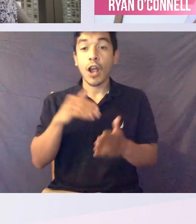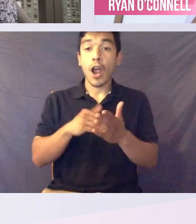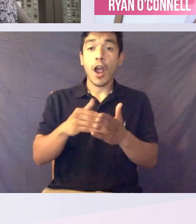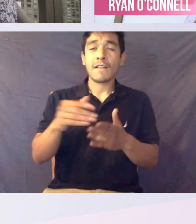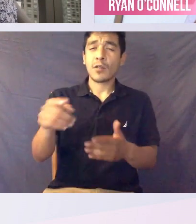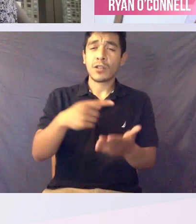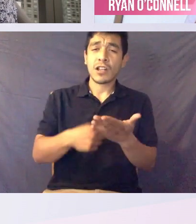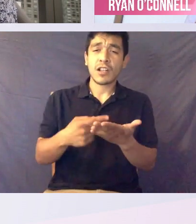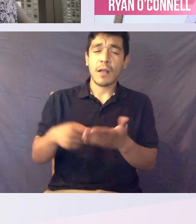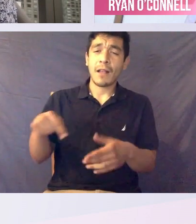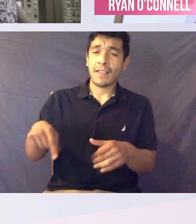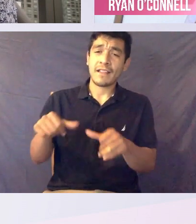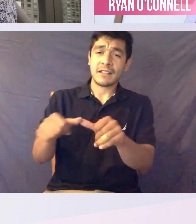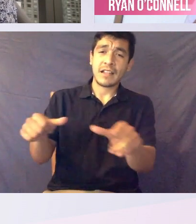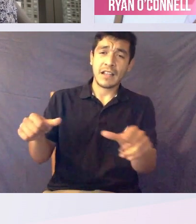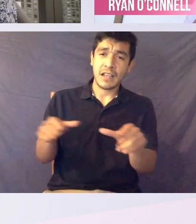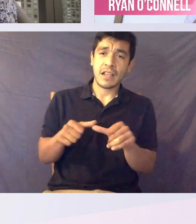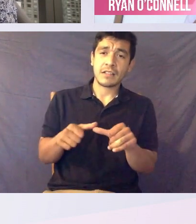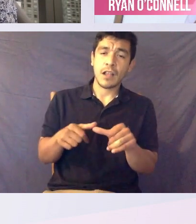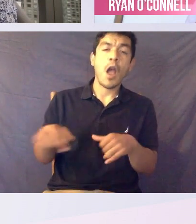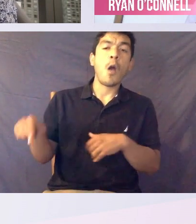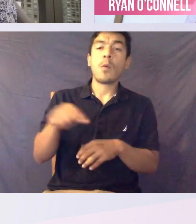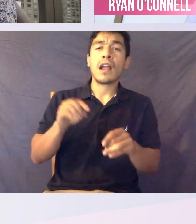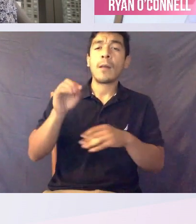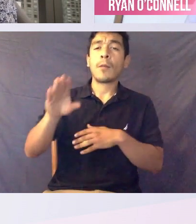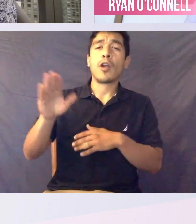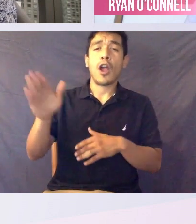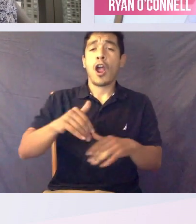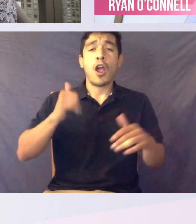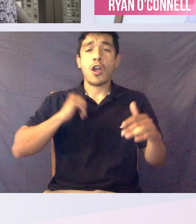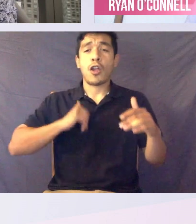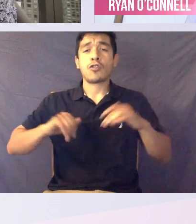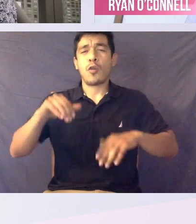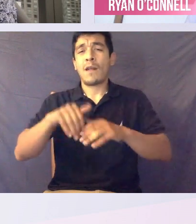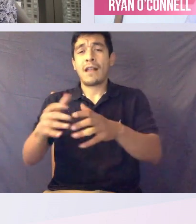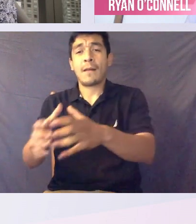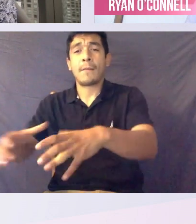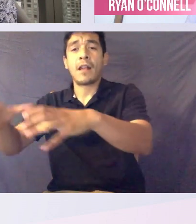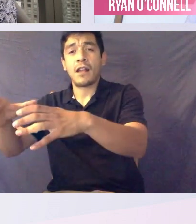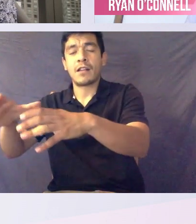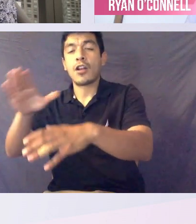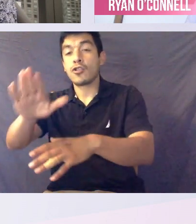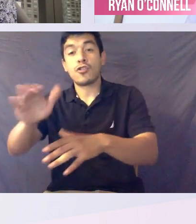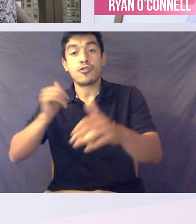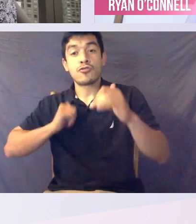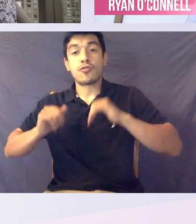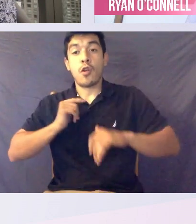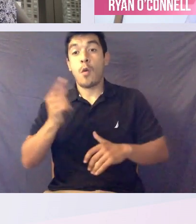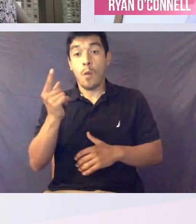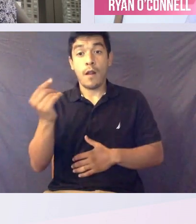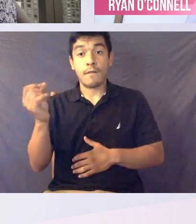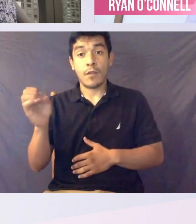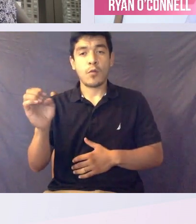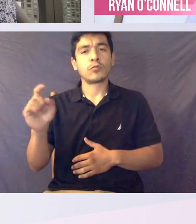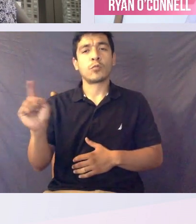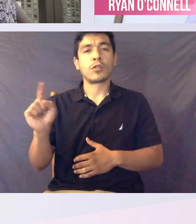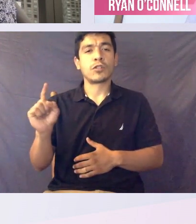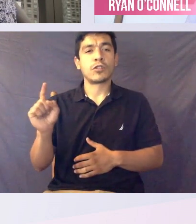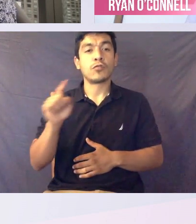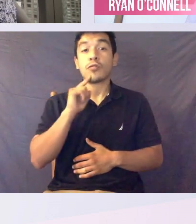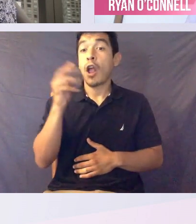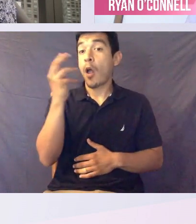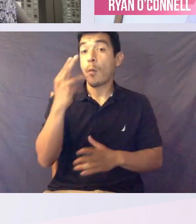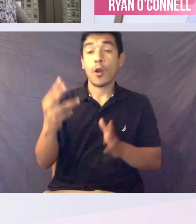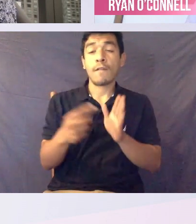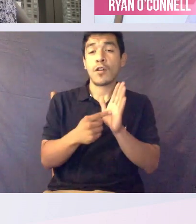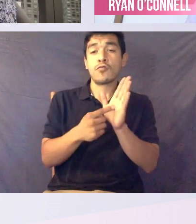you know, we put our shows in buckets, right? And your show is one of those where, you know, it beautifully represents